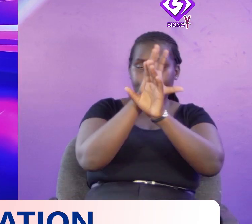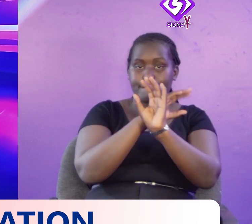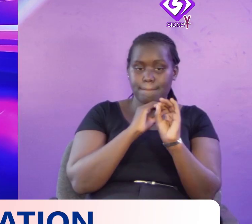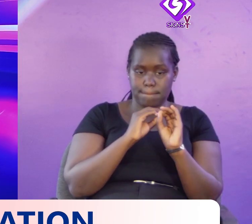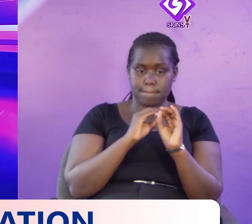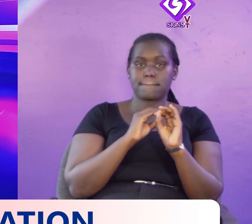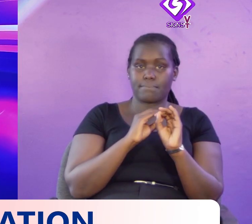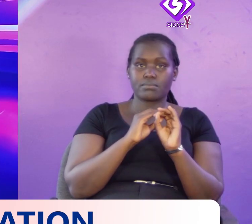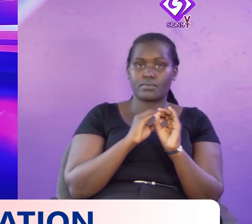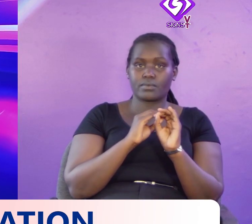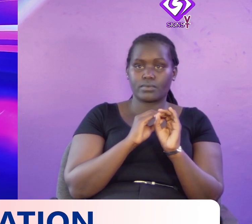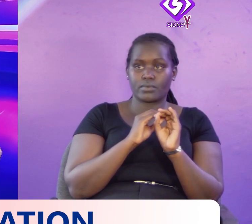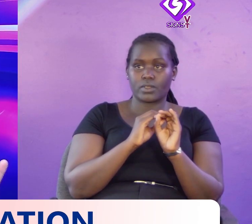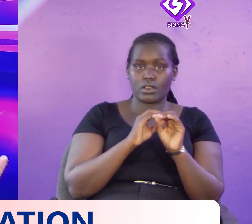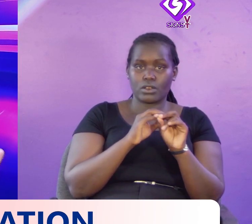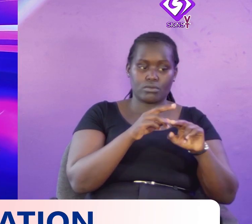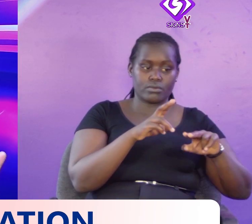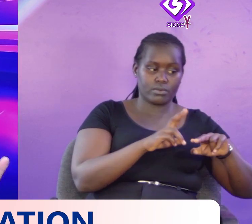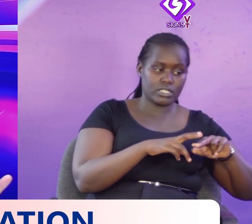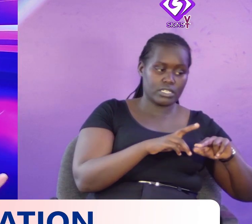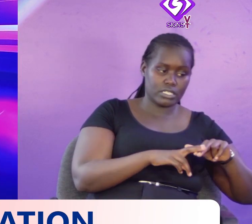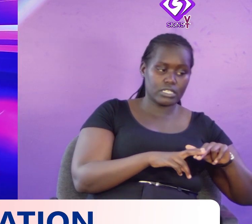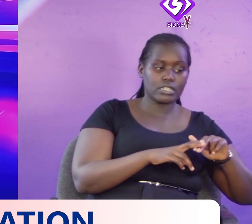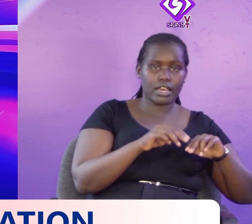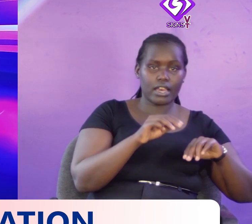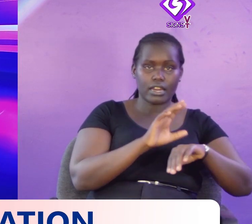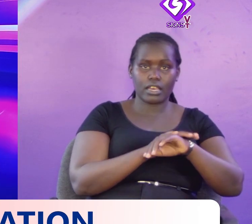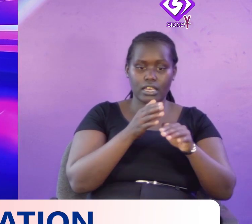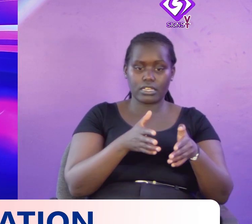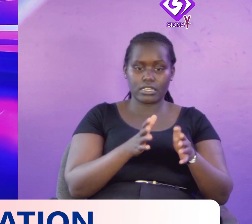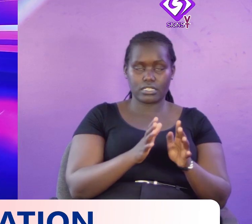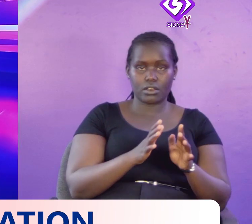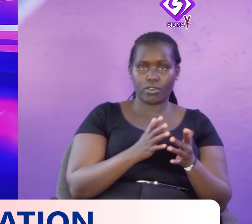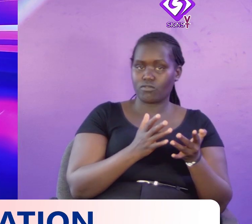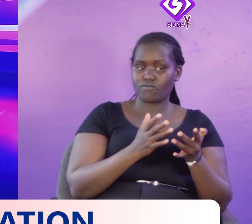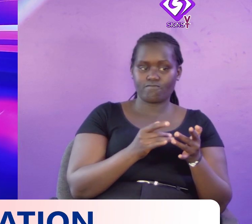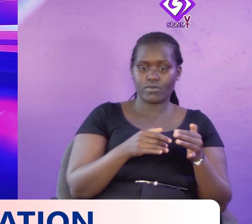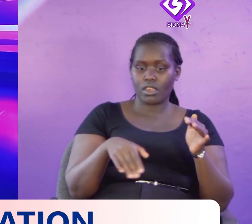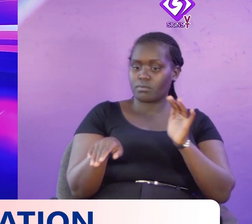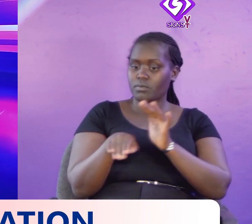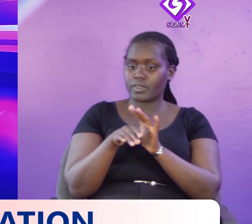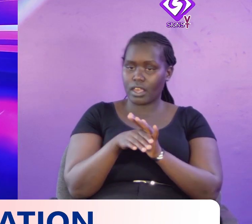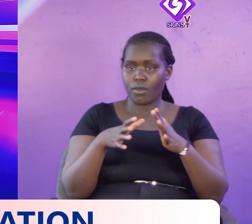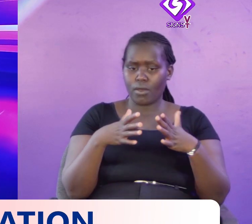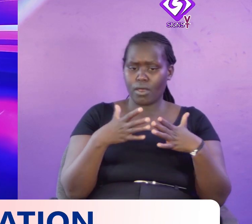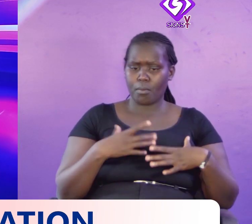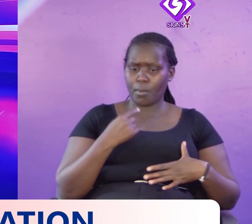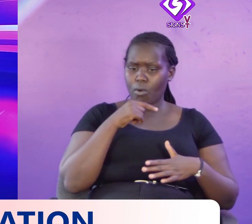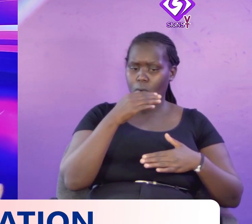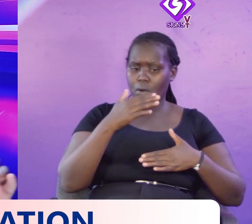should just sit down and get away of doing away with the baggage people that are excited around